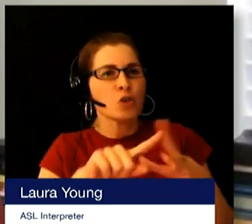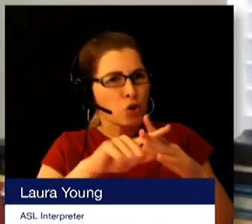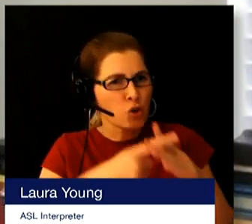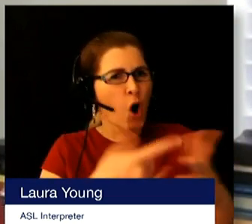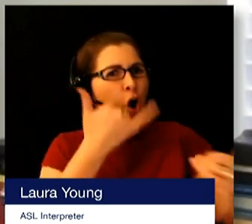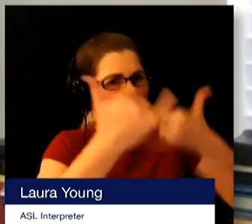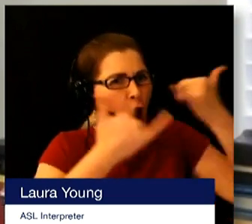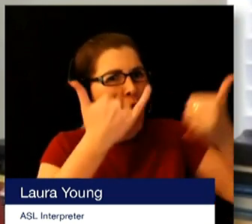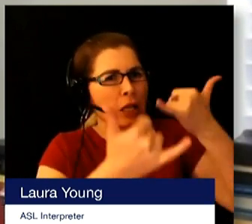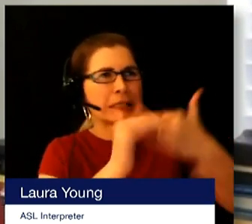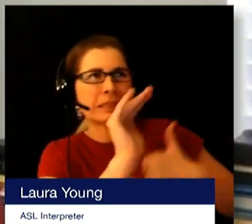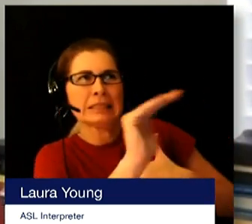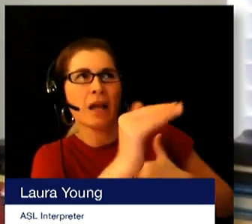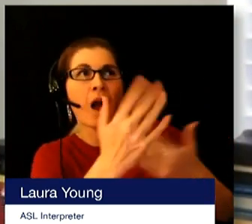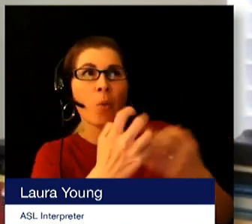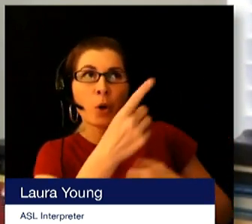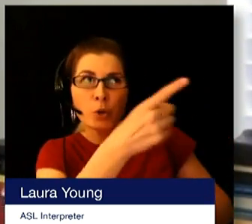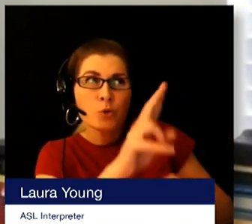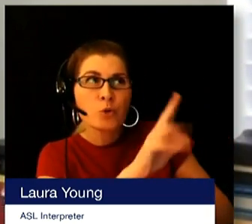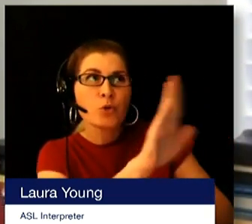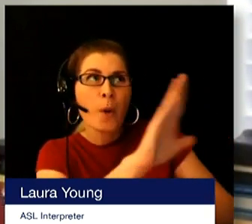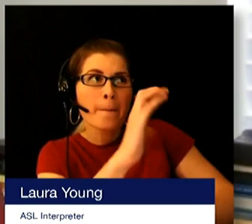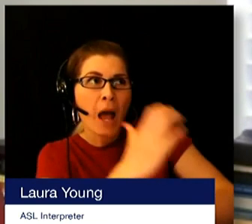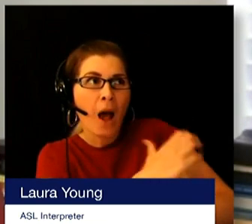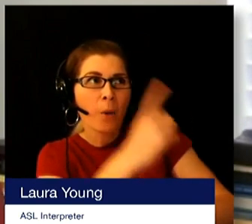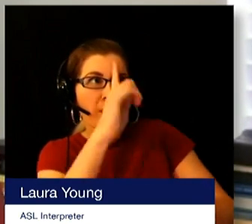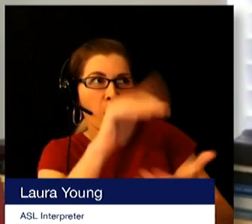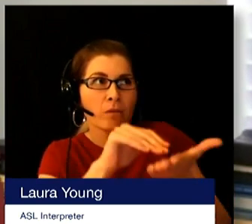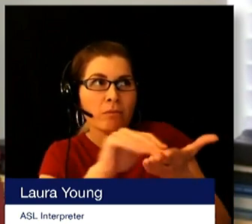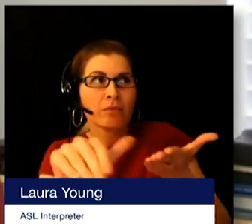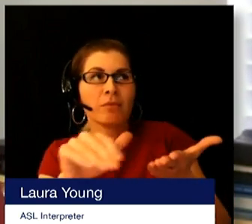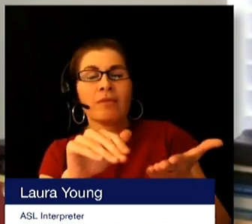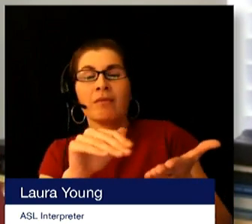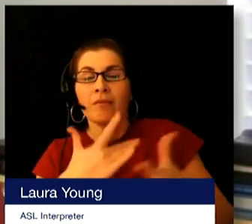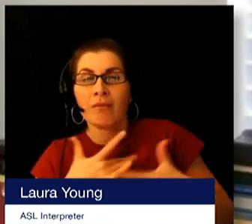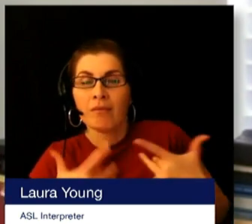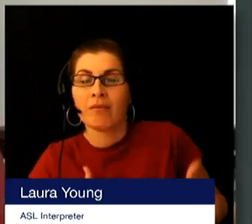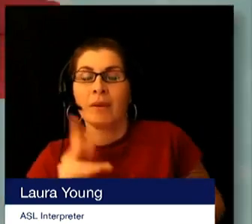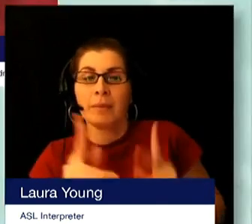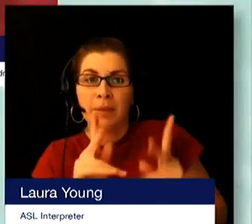to use their power of clemency to give individuals a second chance.